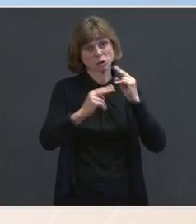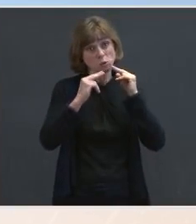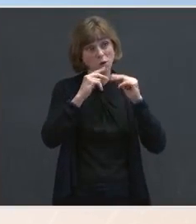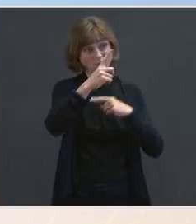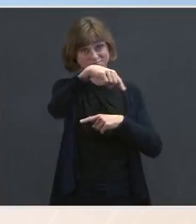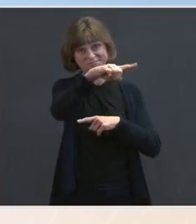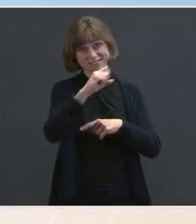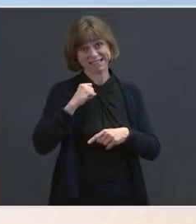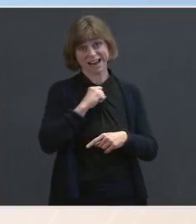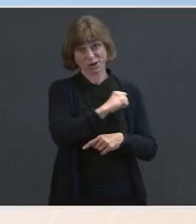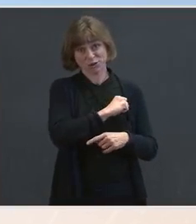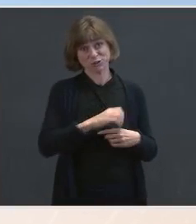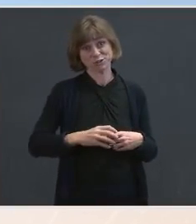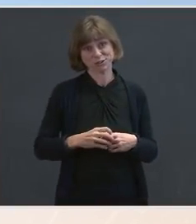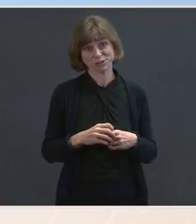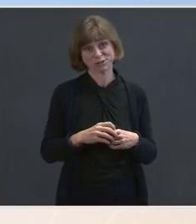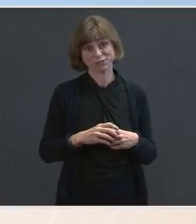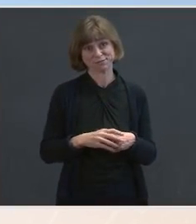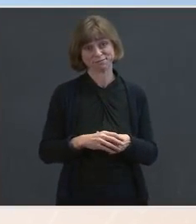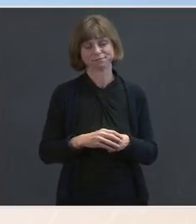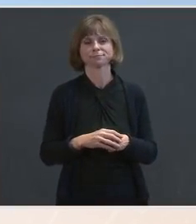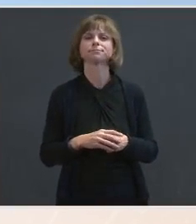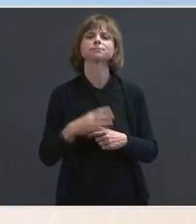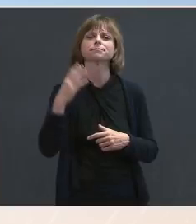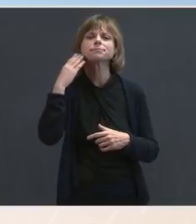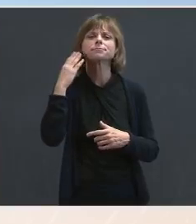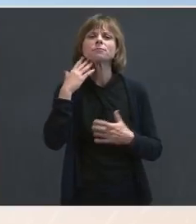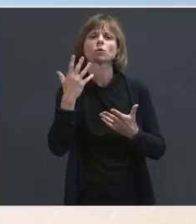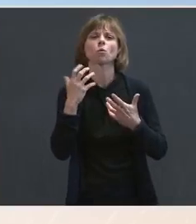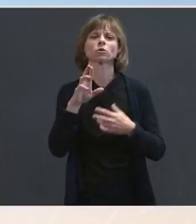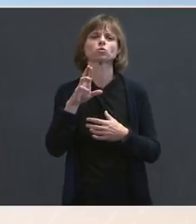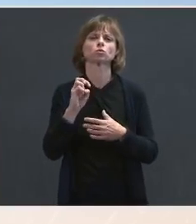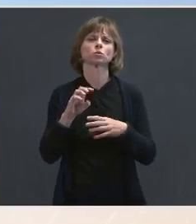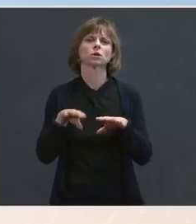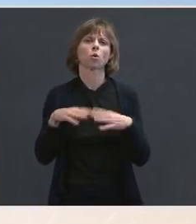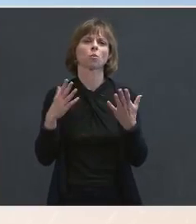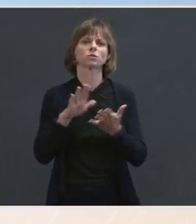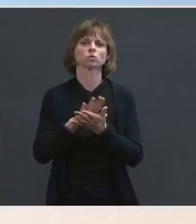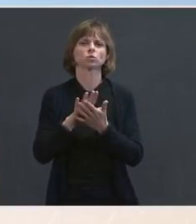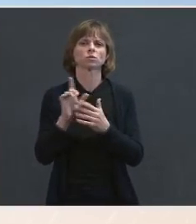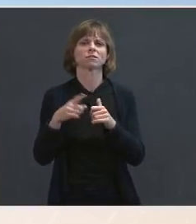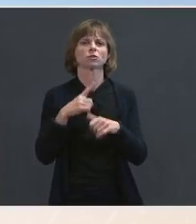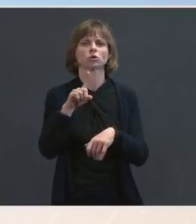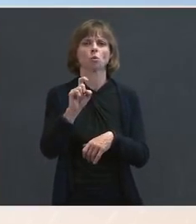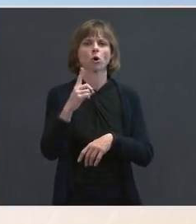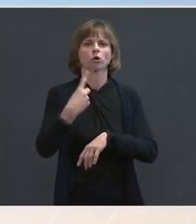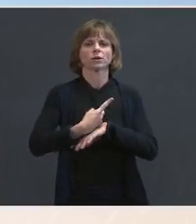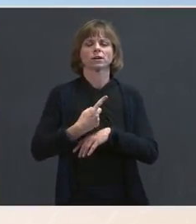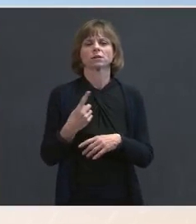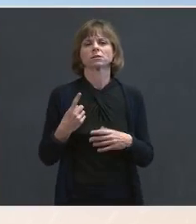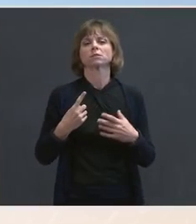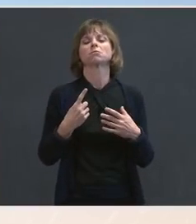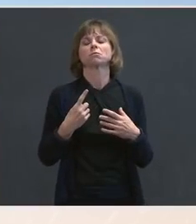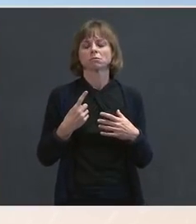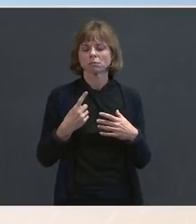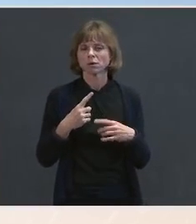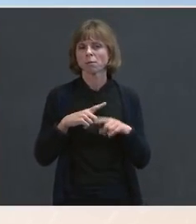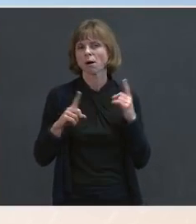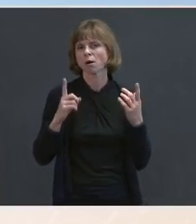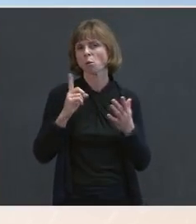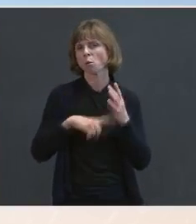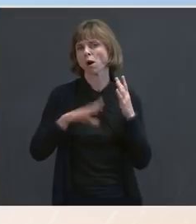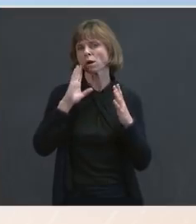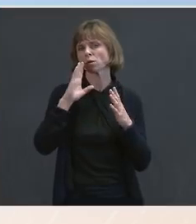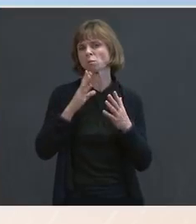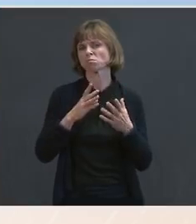know the administration's goal for the first 100 days. Can you talk a little bit about what the public should expect for the fall when the new school year will start,